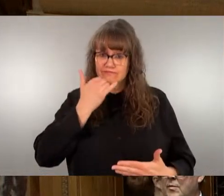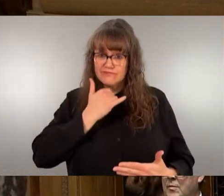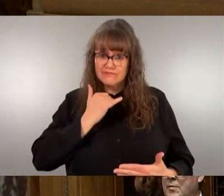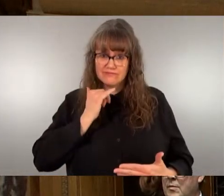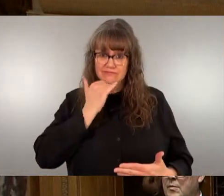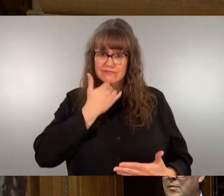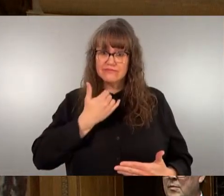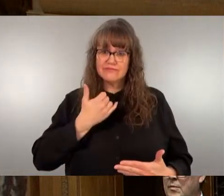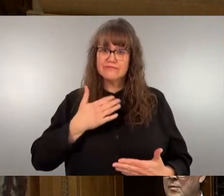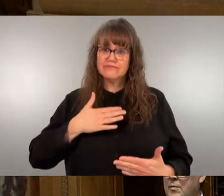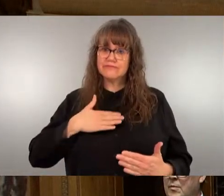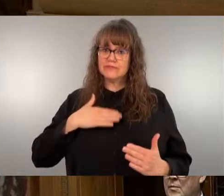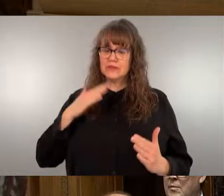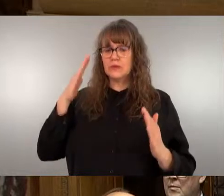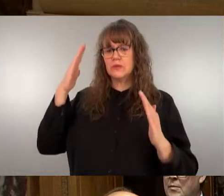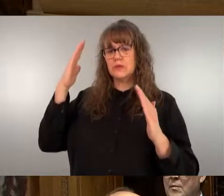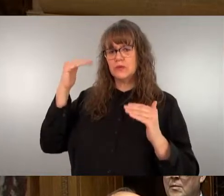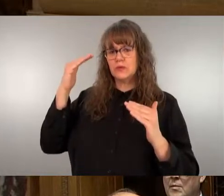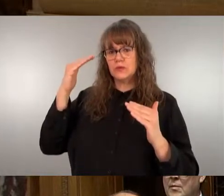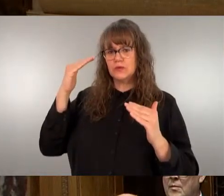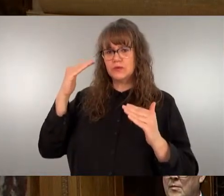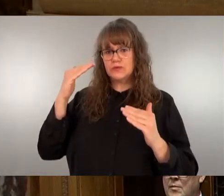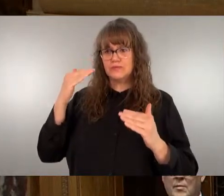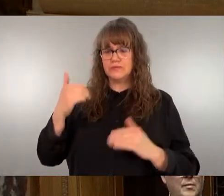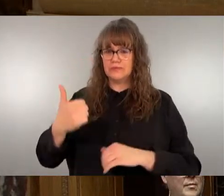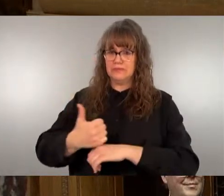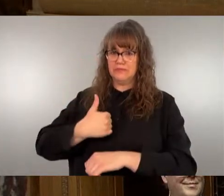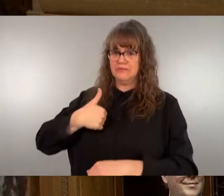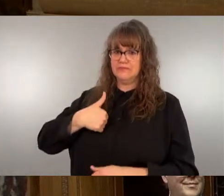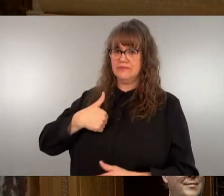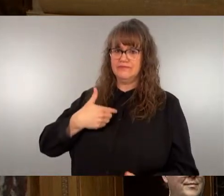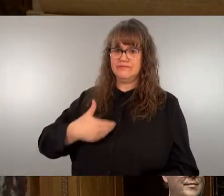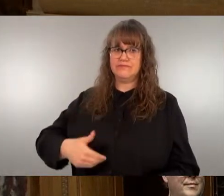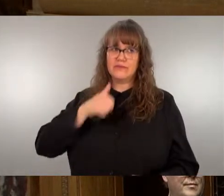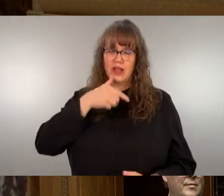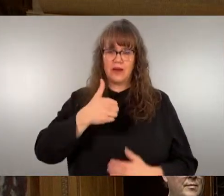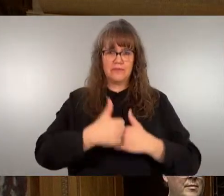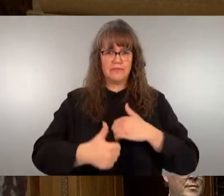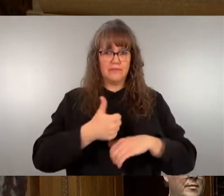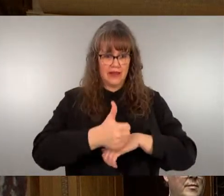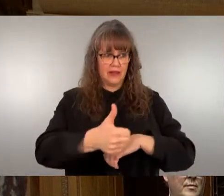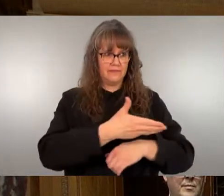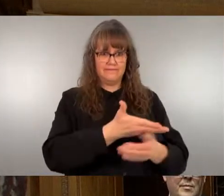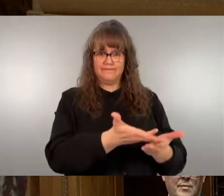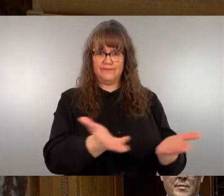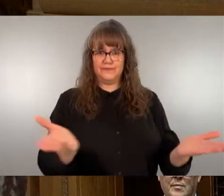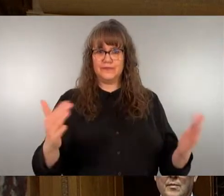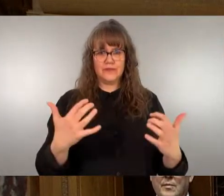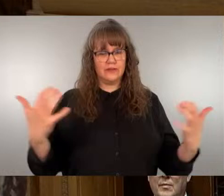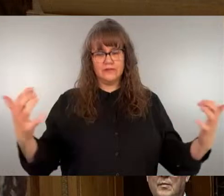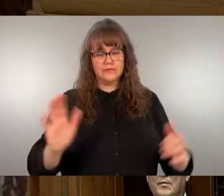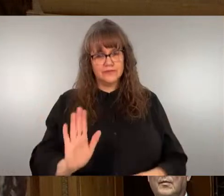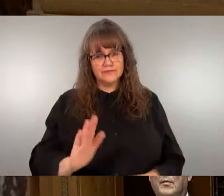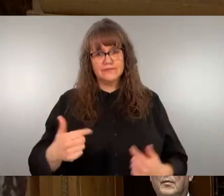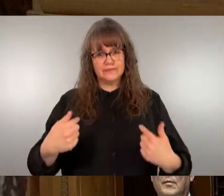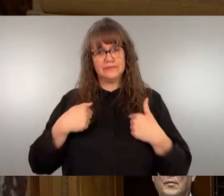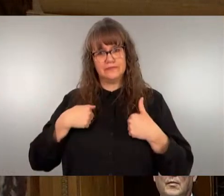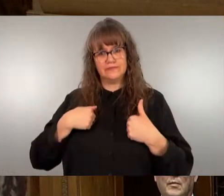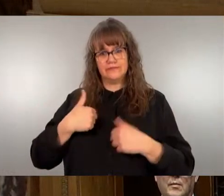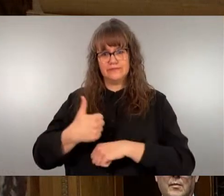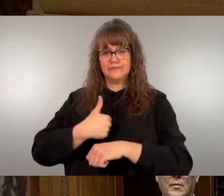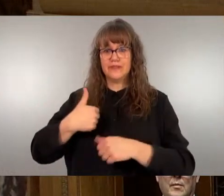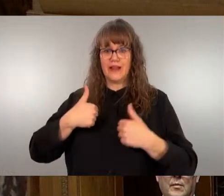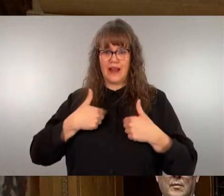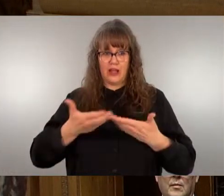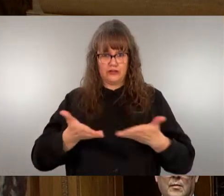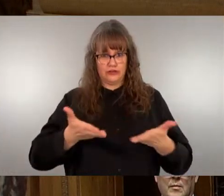be imputed to me and not to the Assembly, whose servant I am, and who, through me,